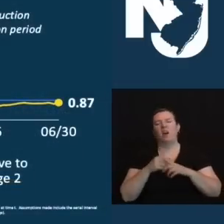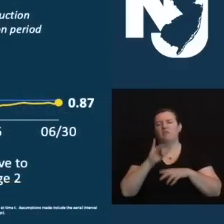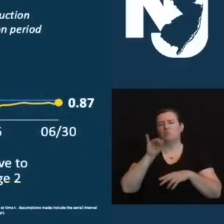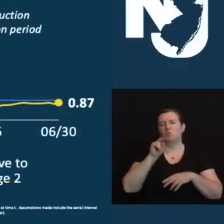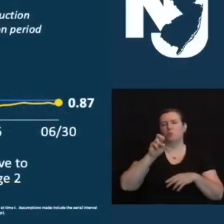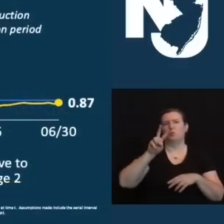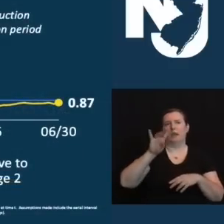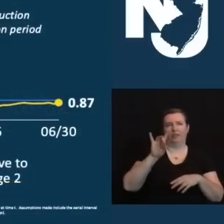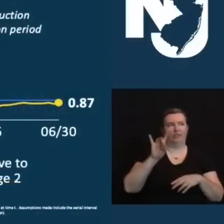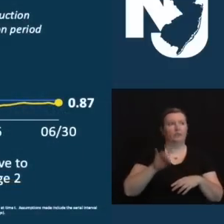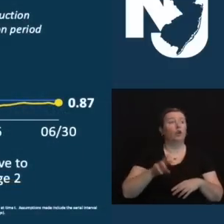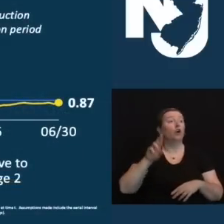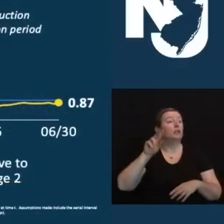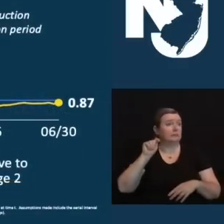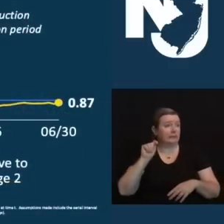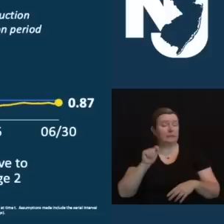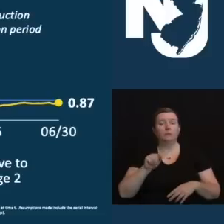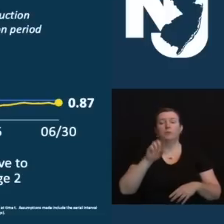was